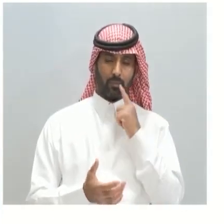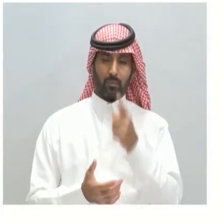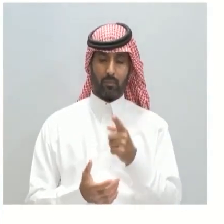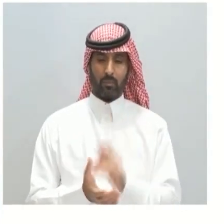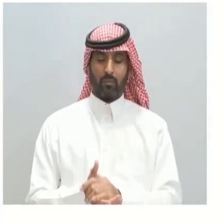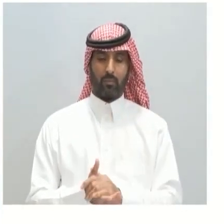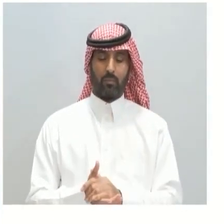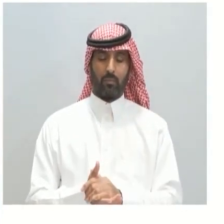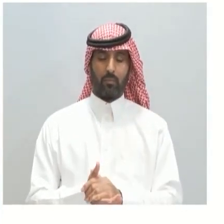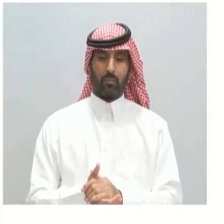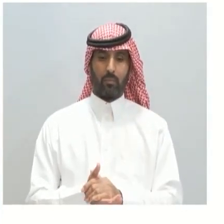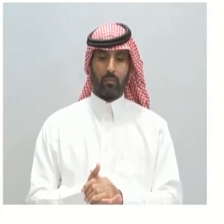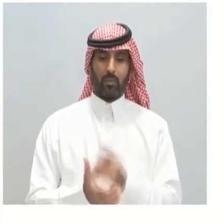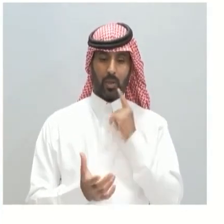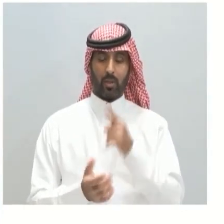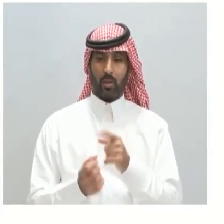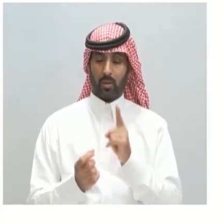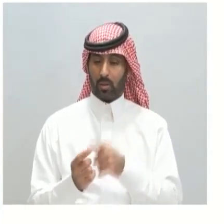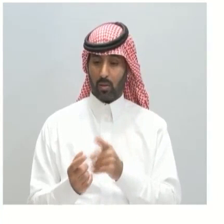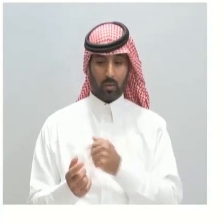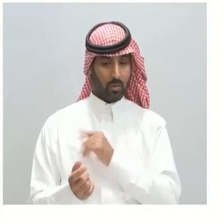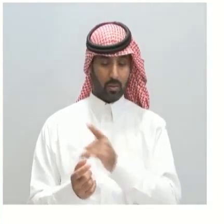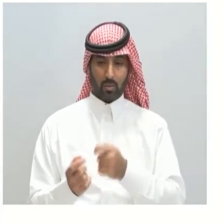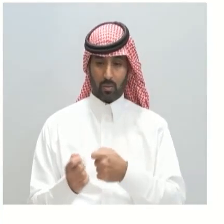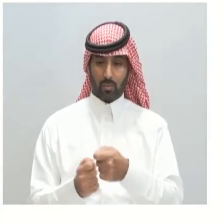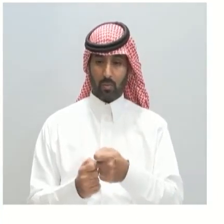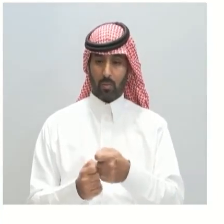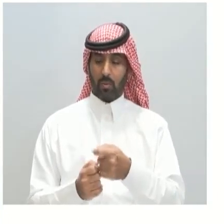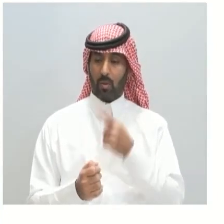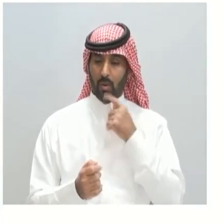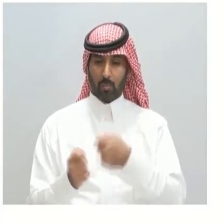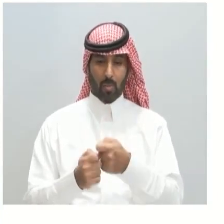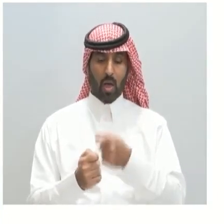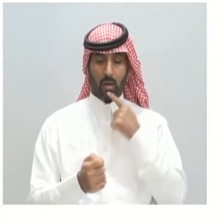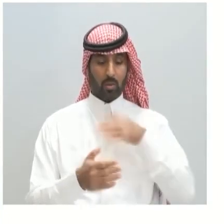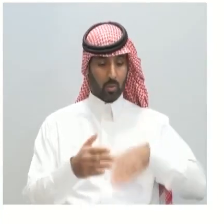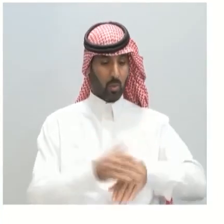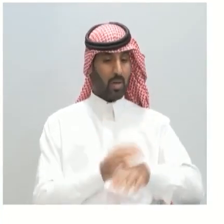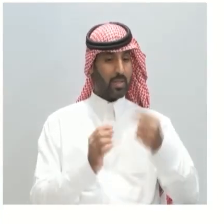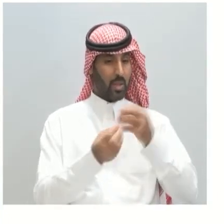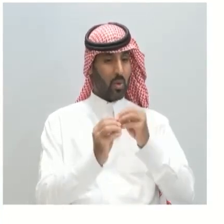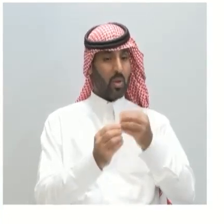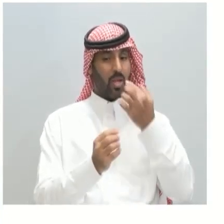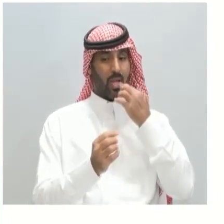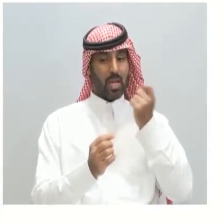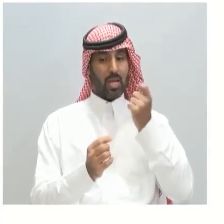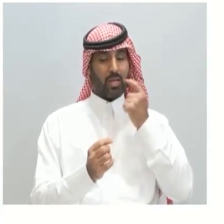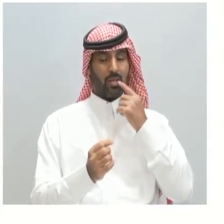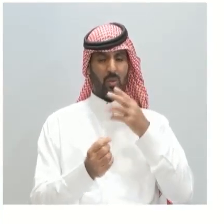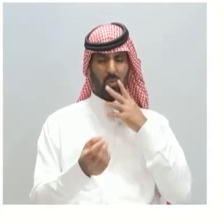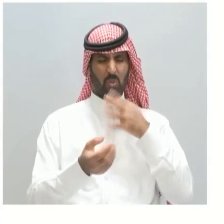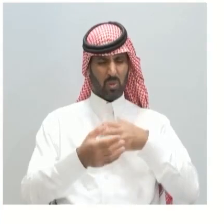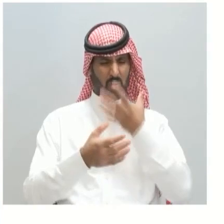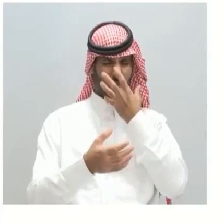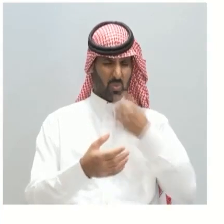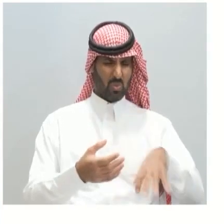recommend, number eight here, I'd recommend not buying white shoes. They so quickly. So they get what